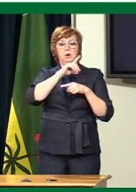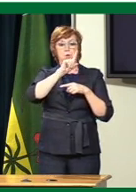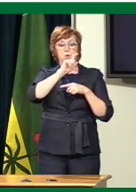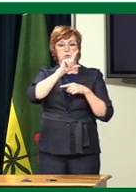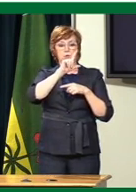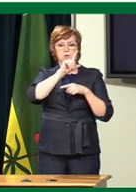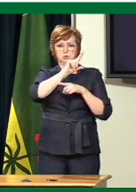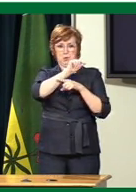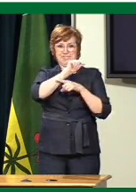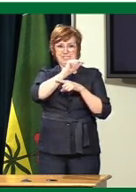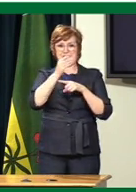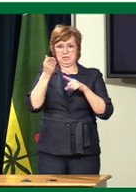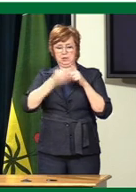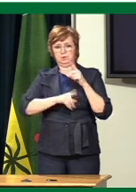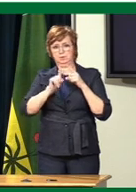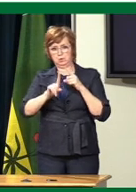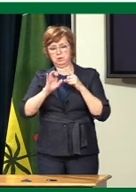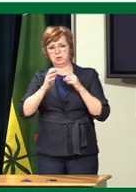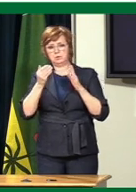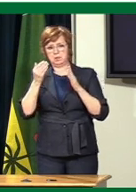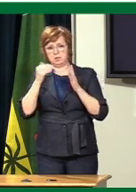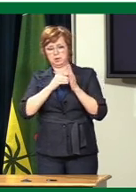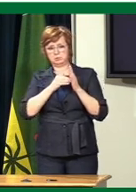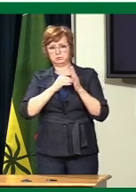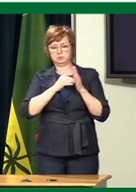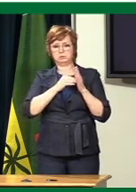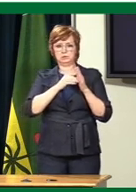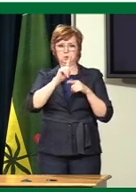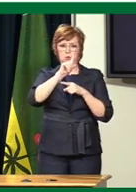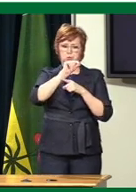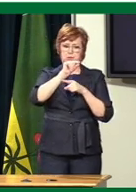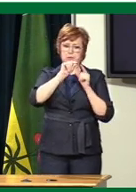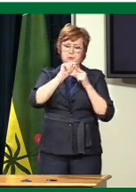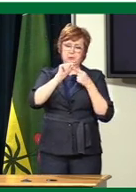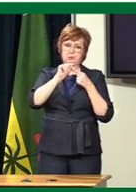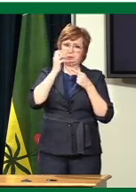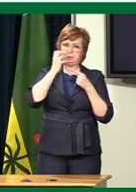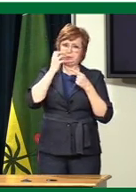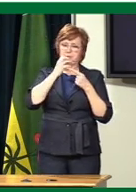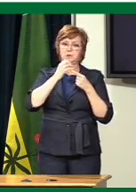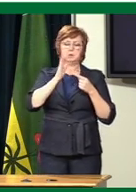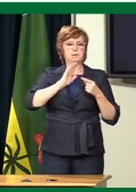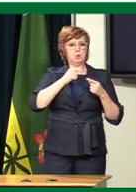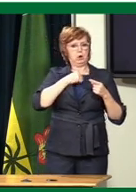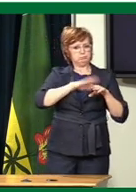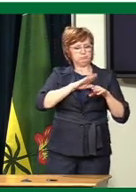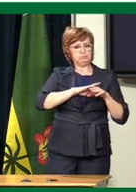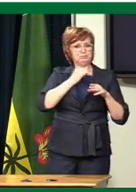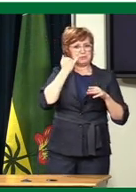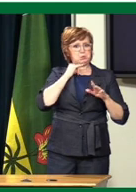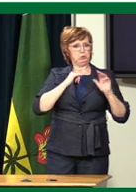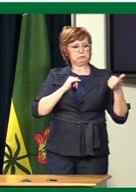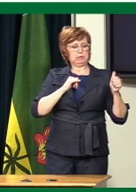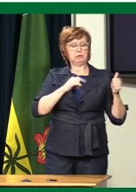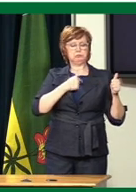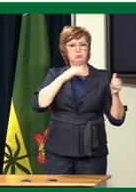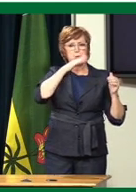10 is cause for concern, and we have to take actions to reverse that. Test positive rate is